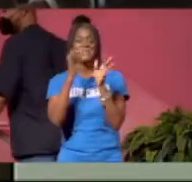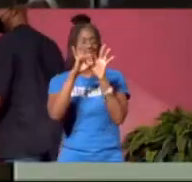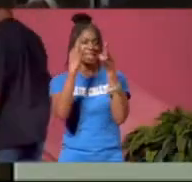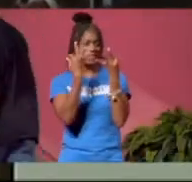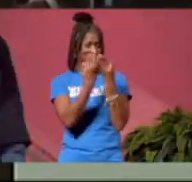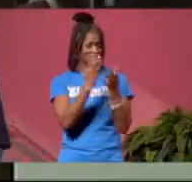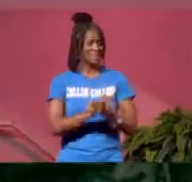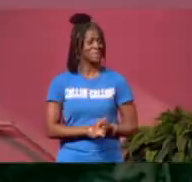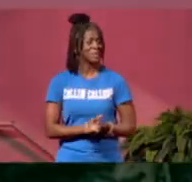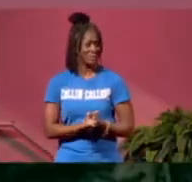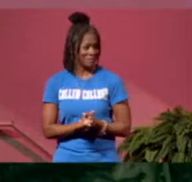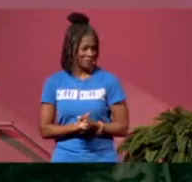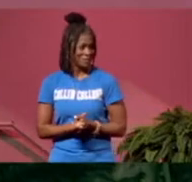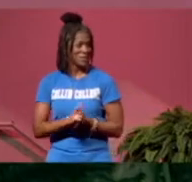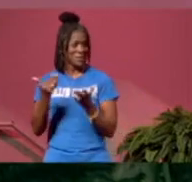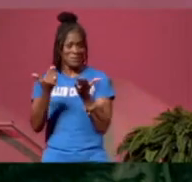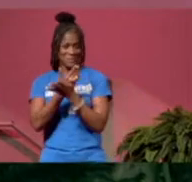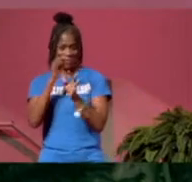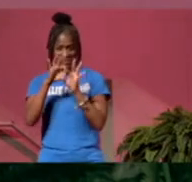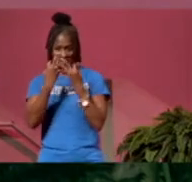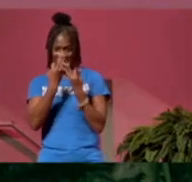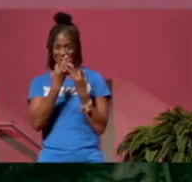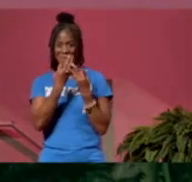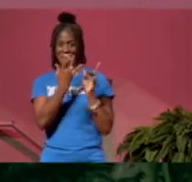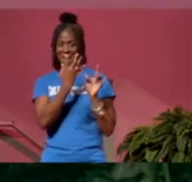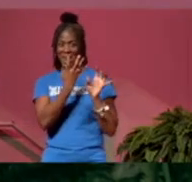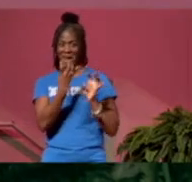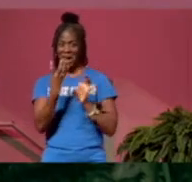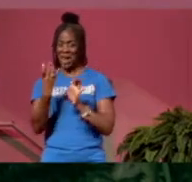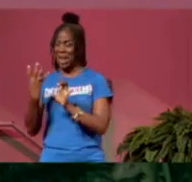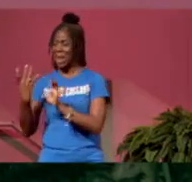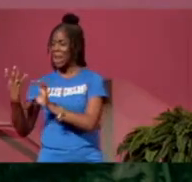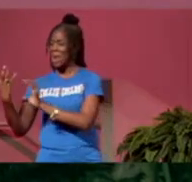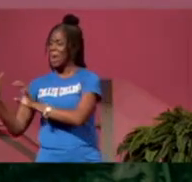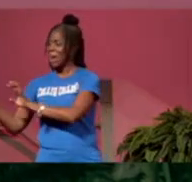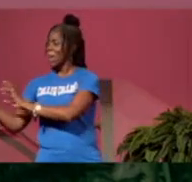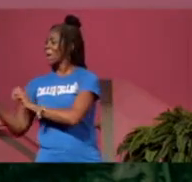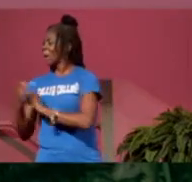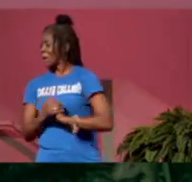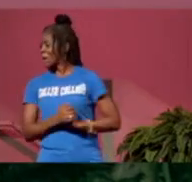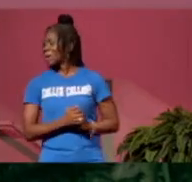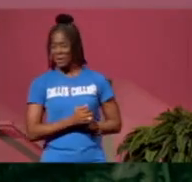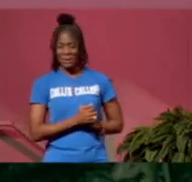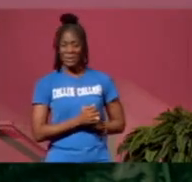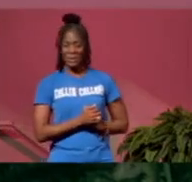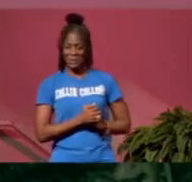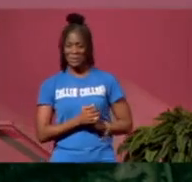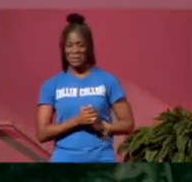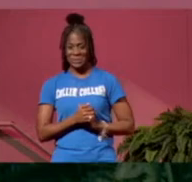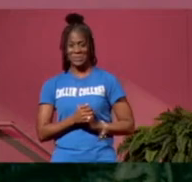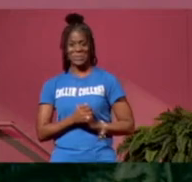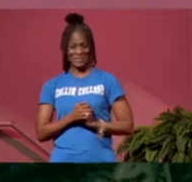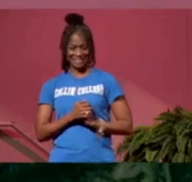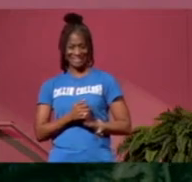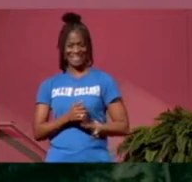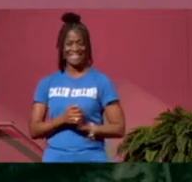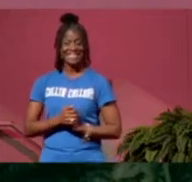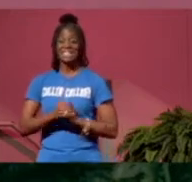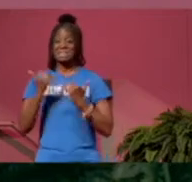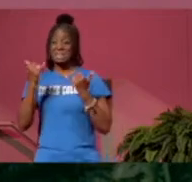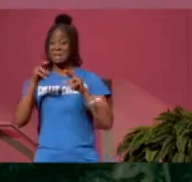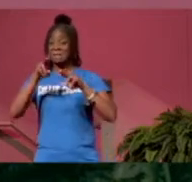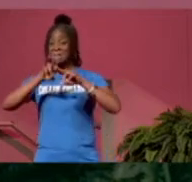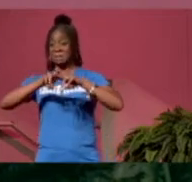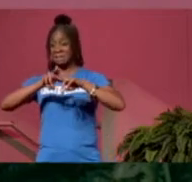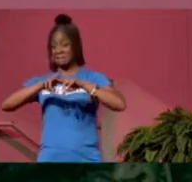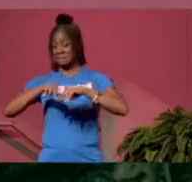your new family. We thank God for adding to the church on this, the Lord's Day. You may be seated